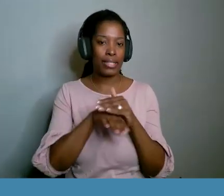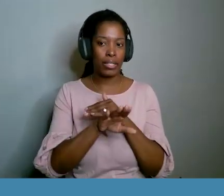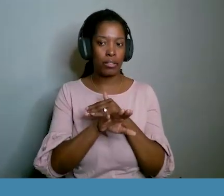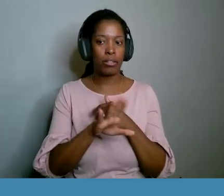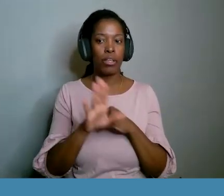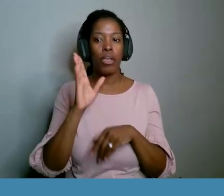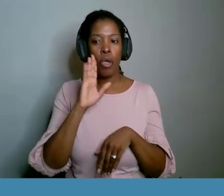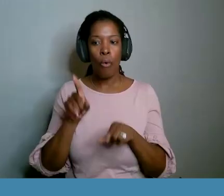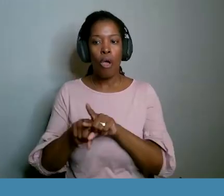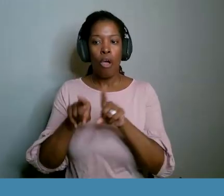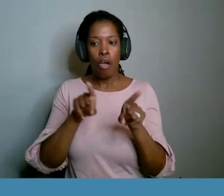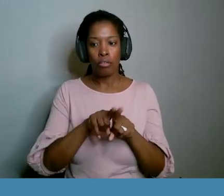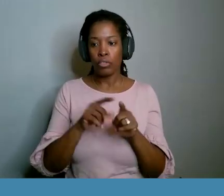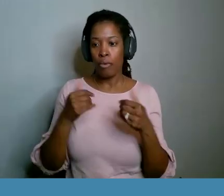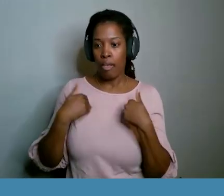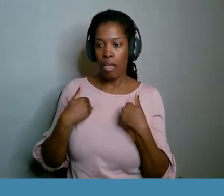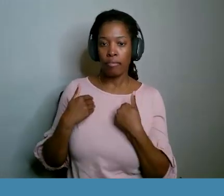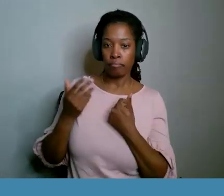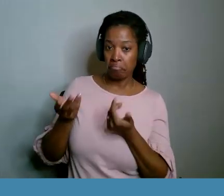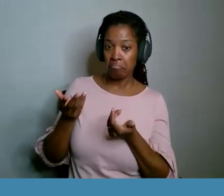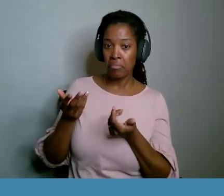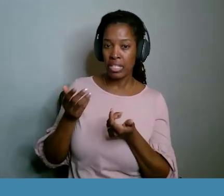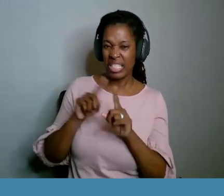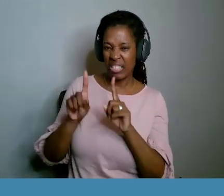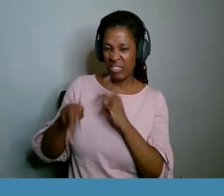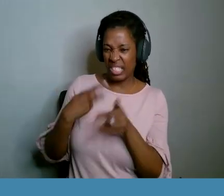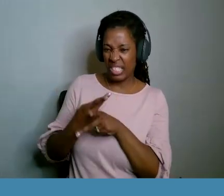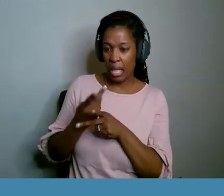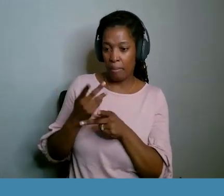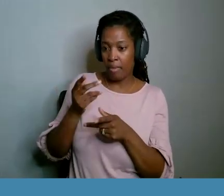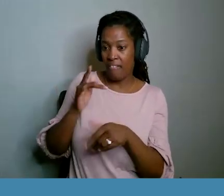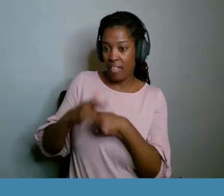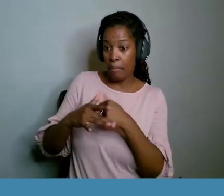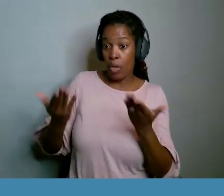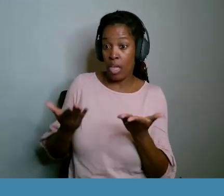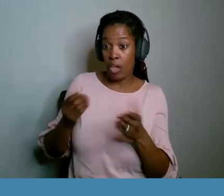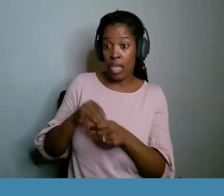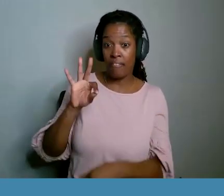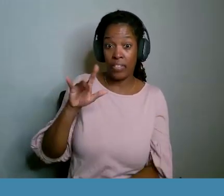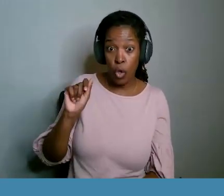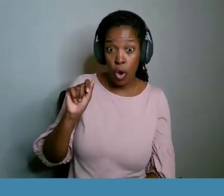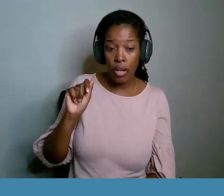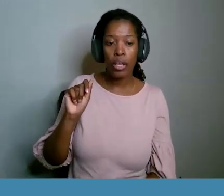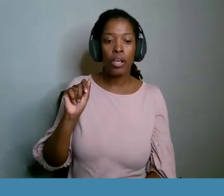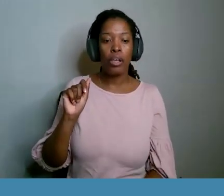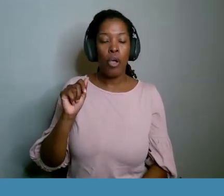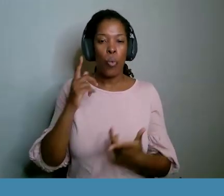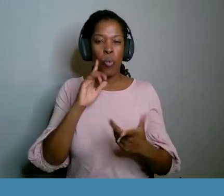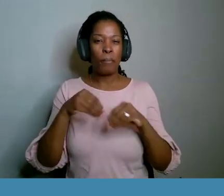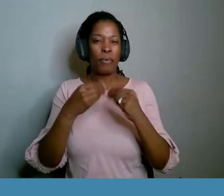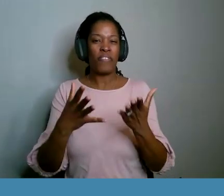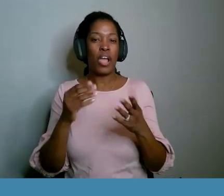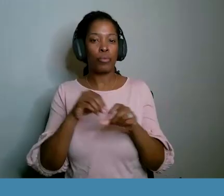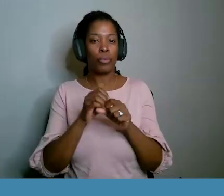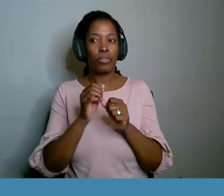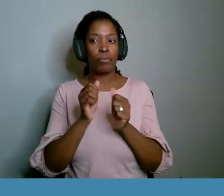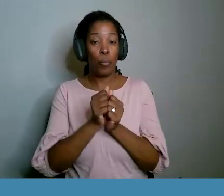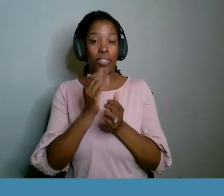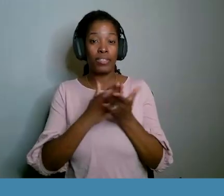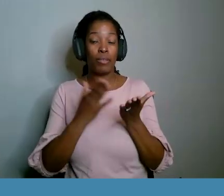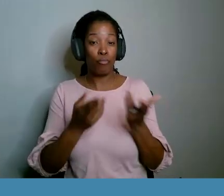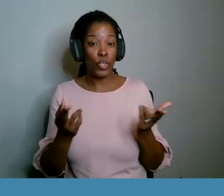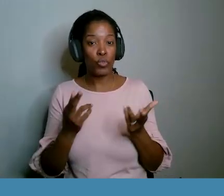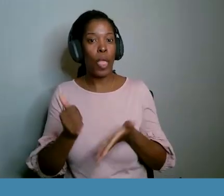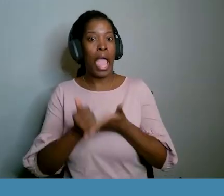of mental health treatment programs in Florida, as I just said, and then provide you with some resources to help you find services. So at the end, we're going to have